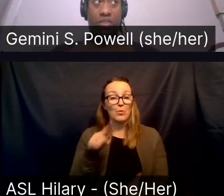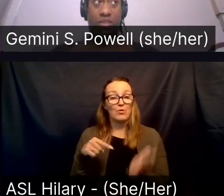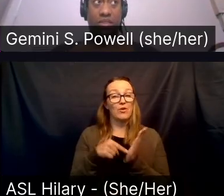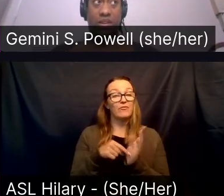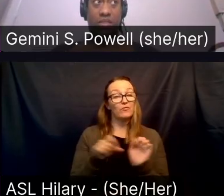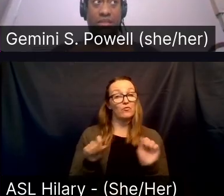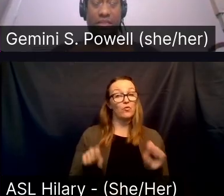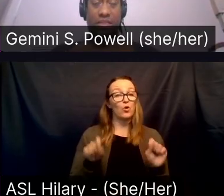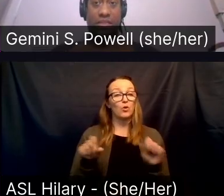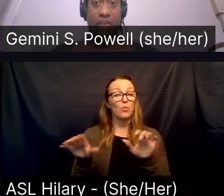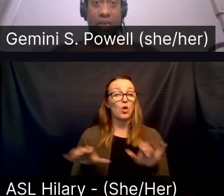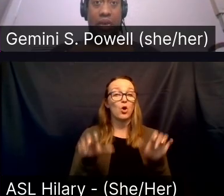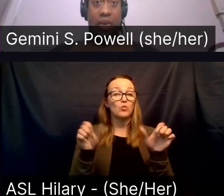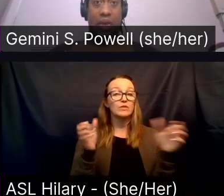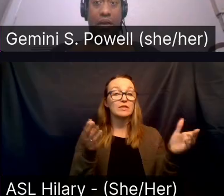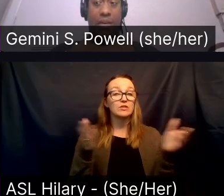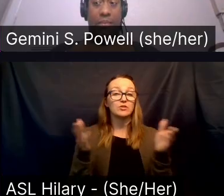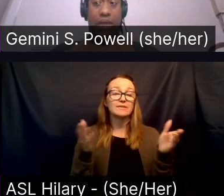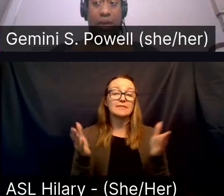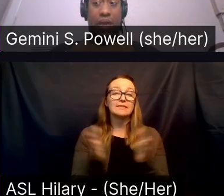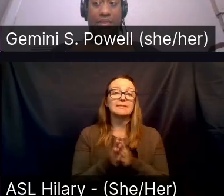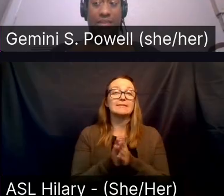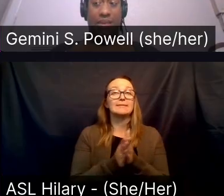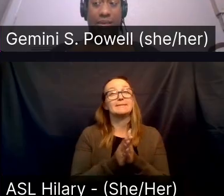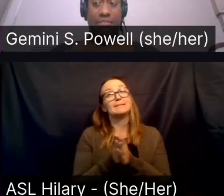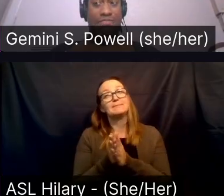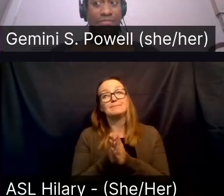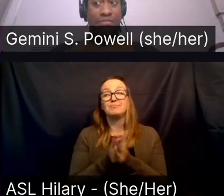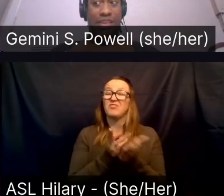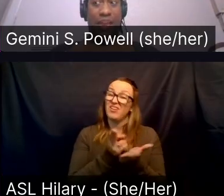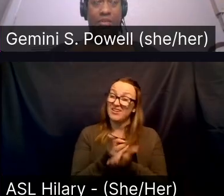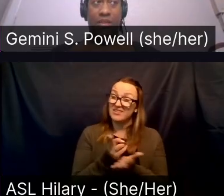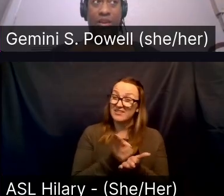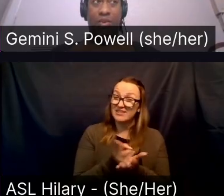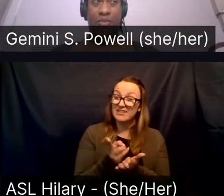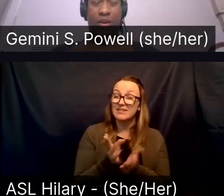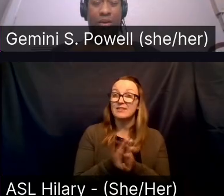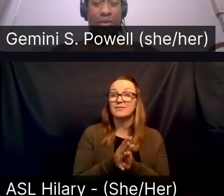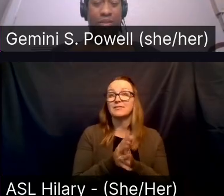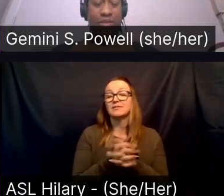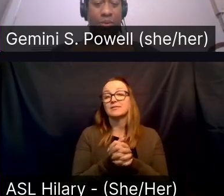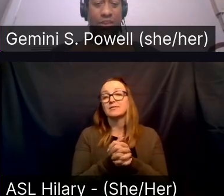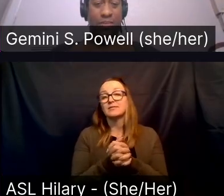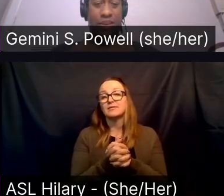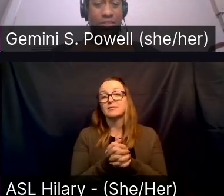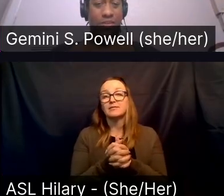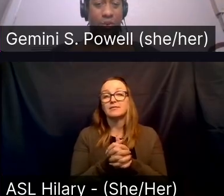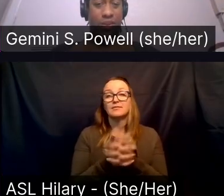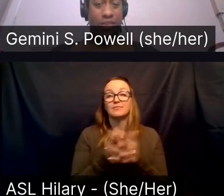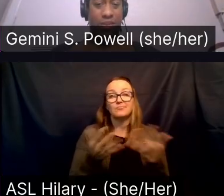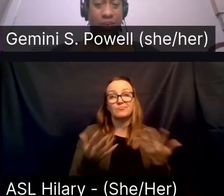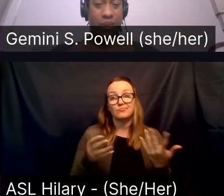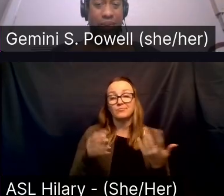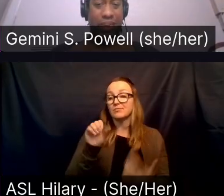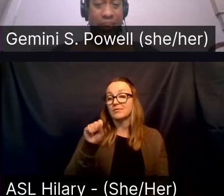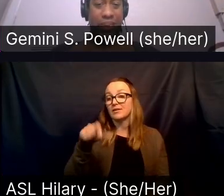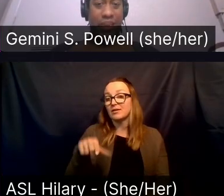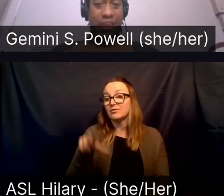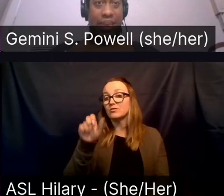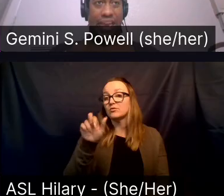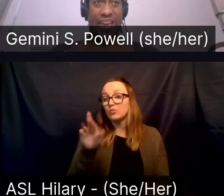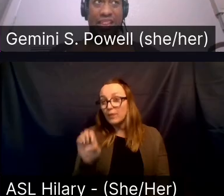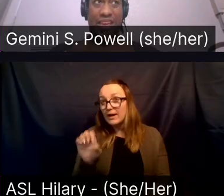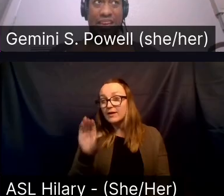affordable hosting services, honestly, can't really go wrong with a Squarespace or a Wix or a